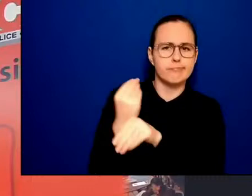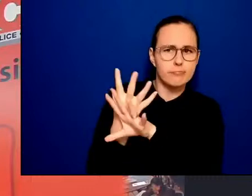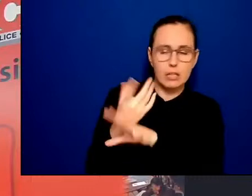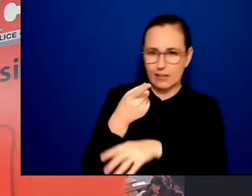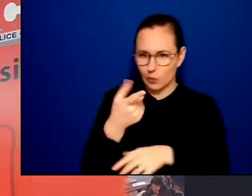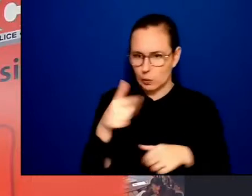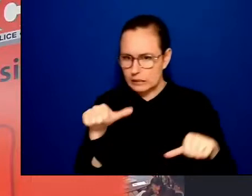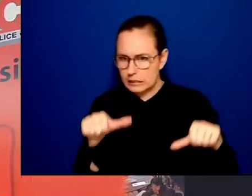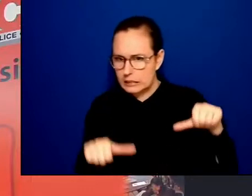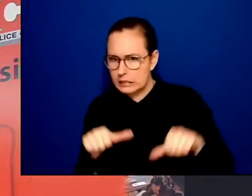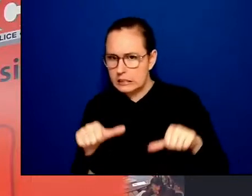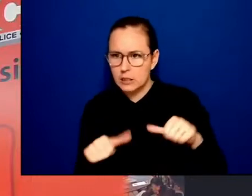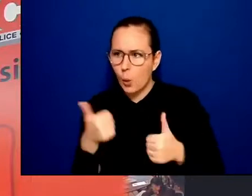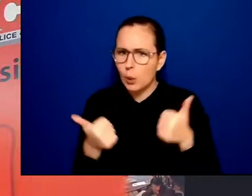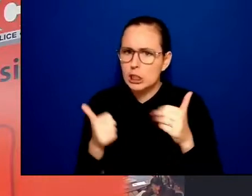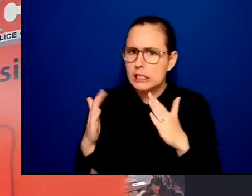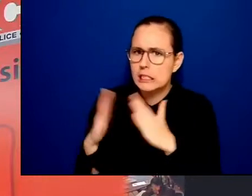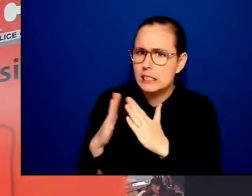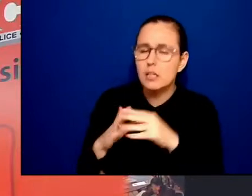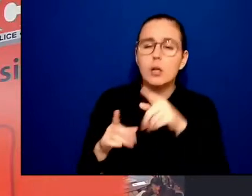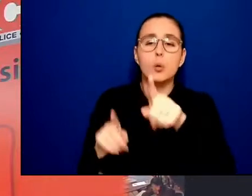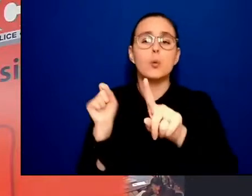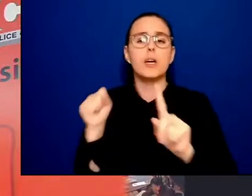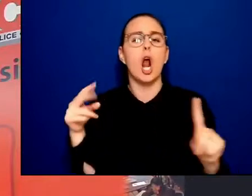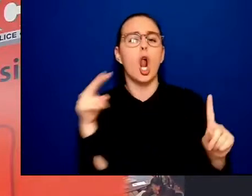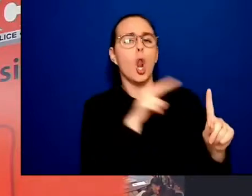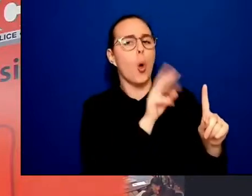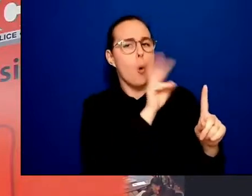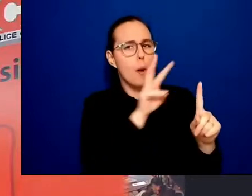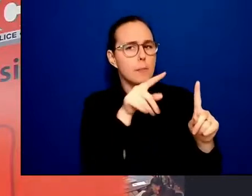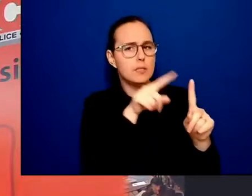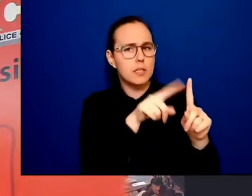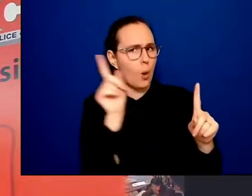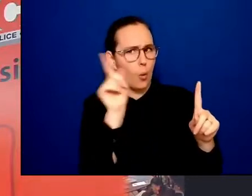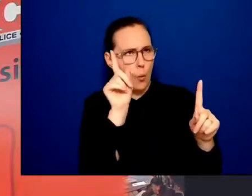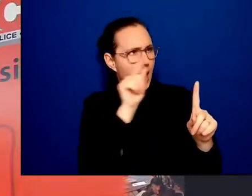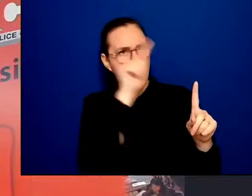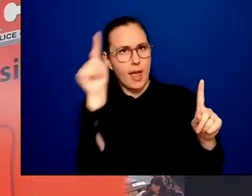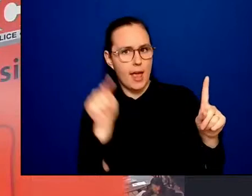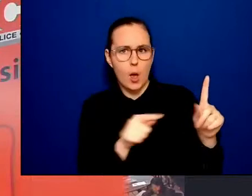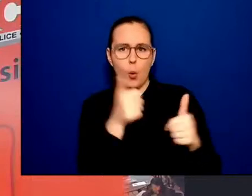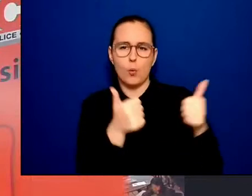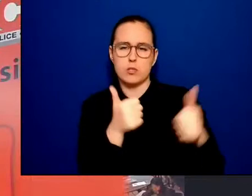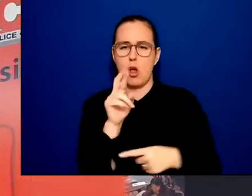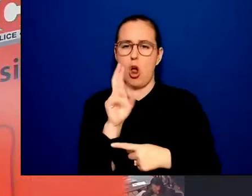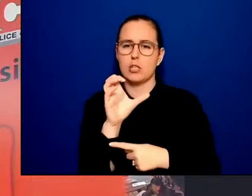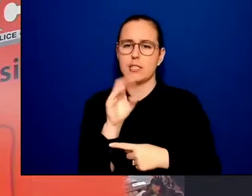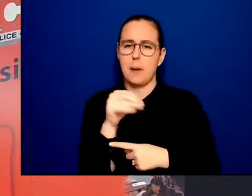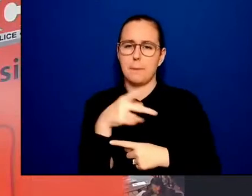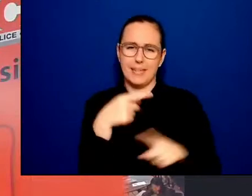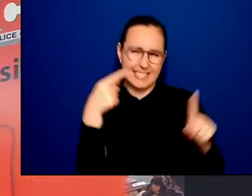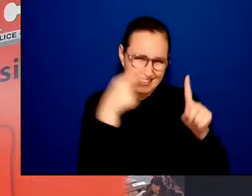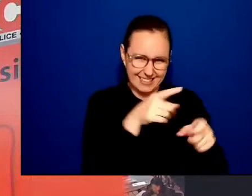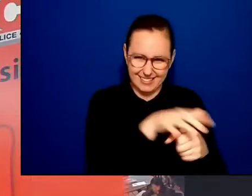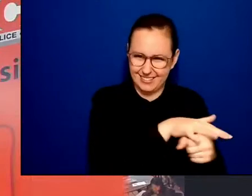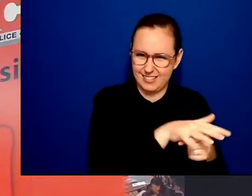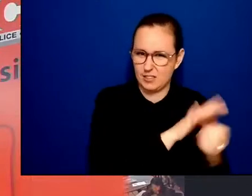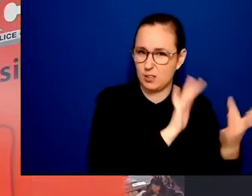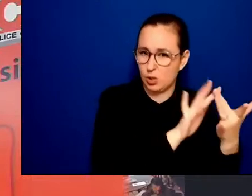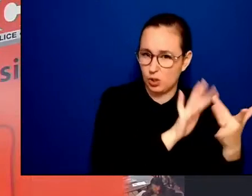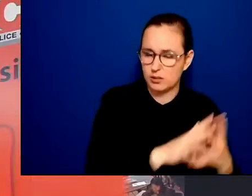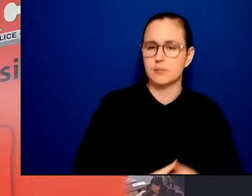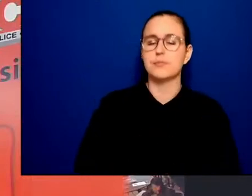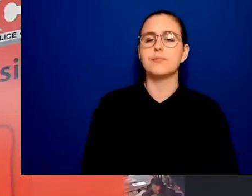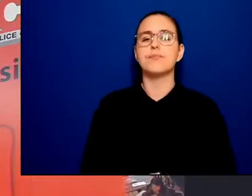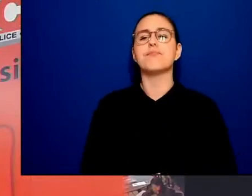this storm has impacted people from across the province, and we will continue to provide updates when possible. I want to assure the public that your